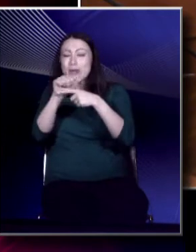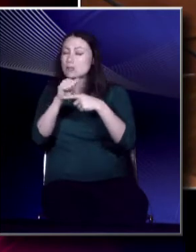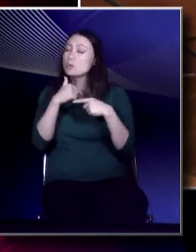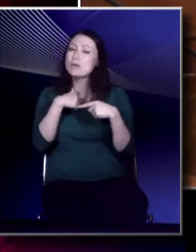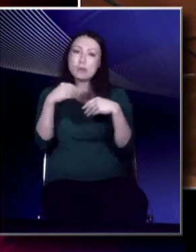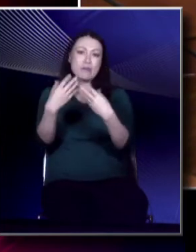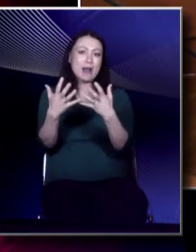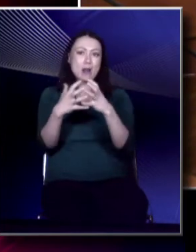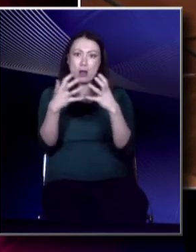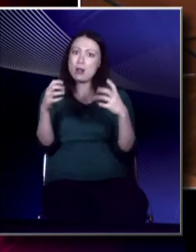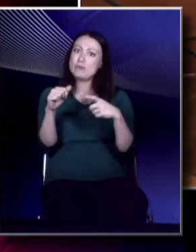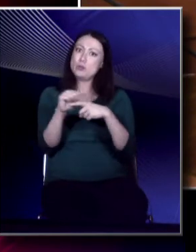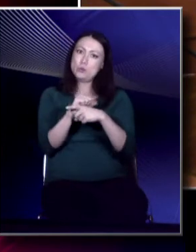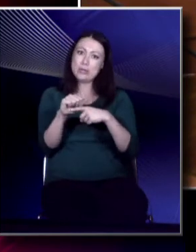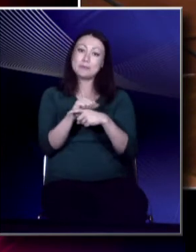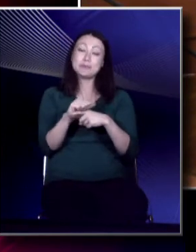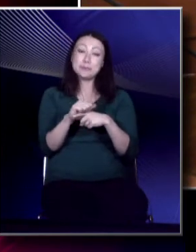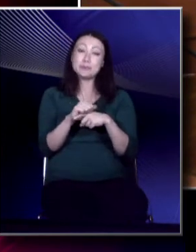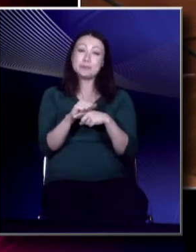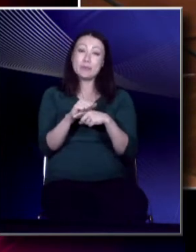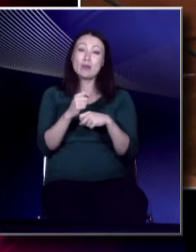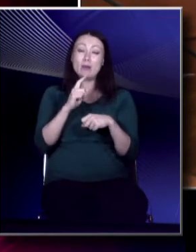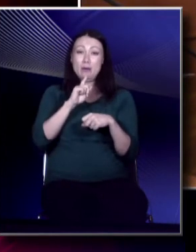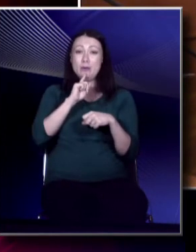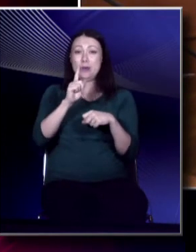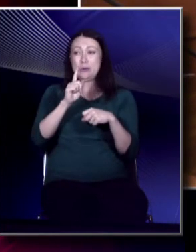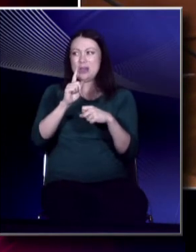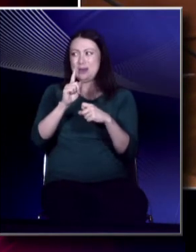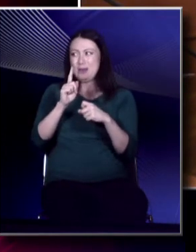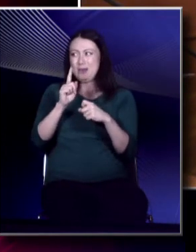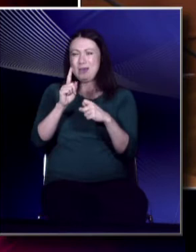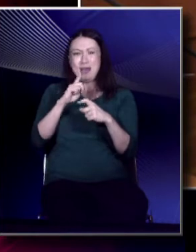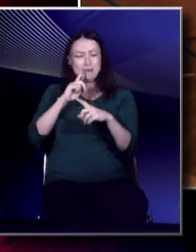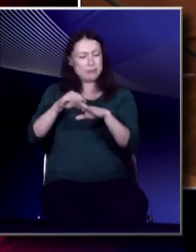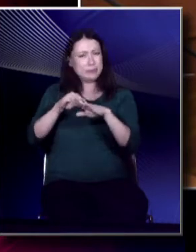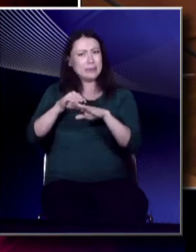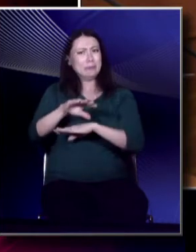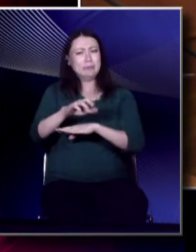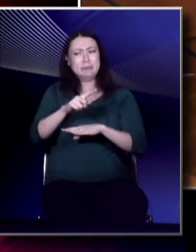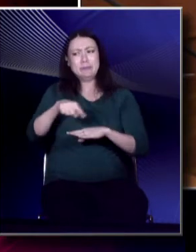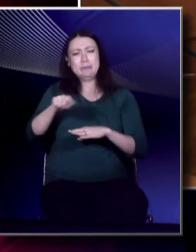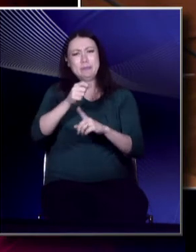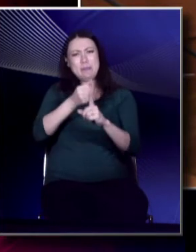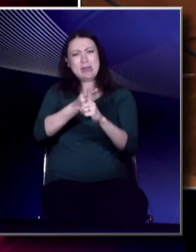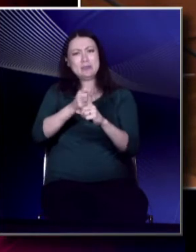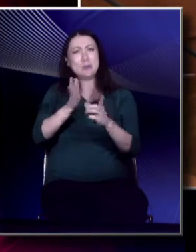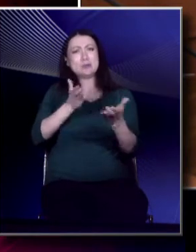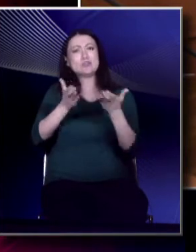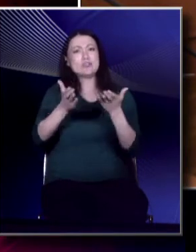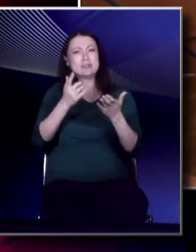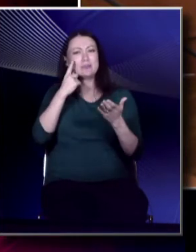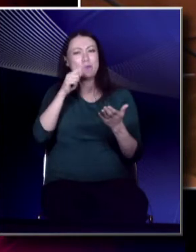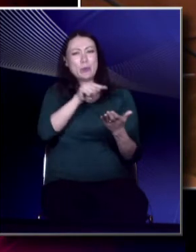training, and have really impacted services to children.